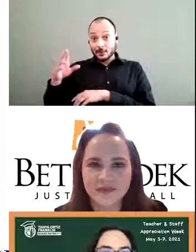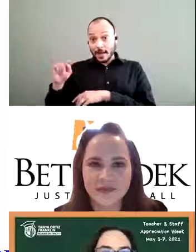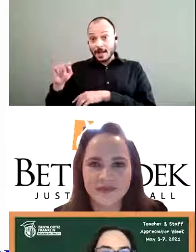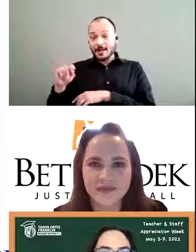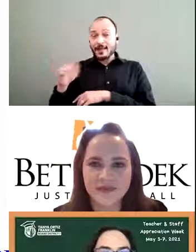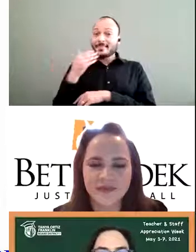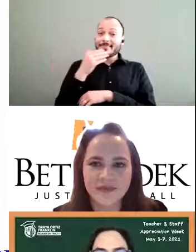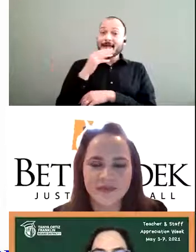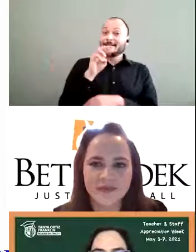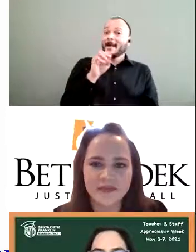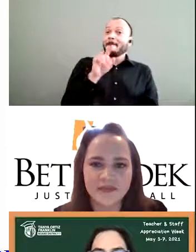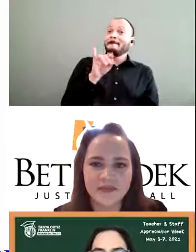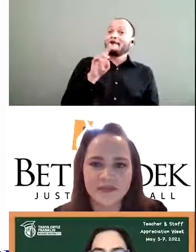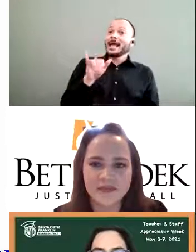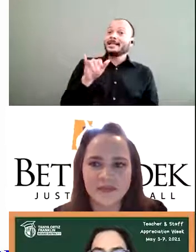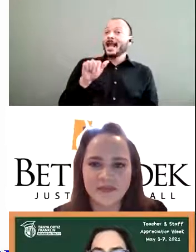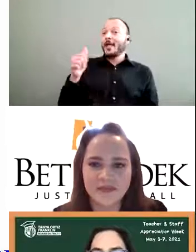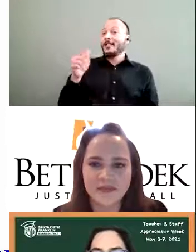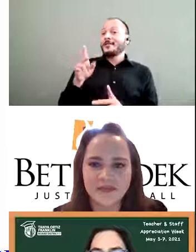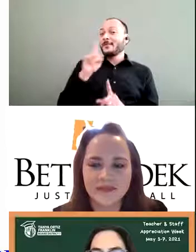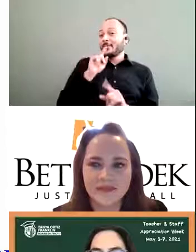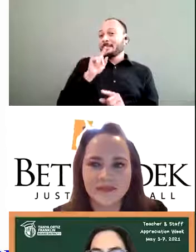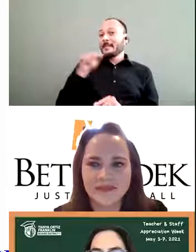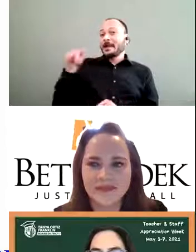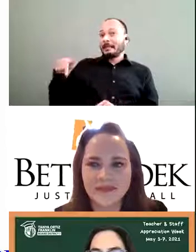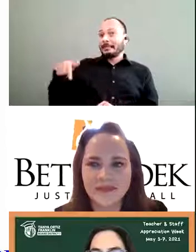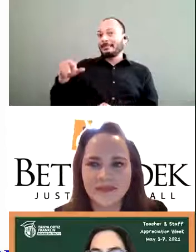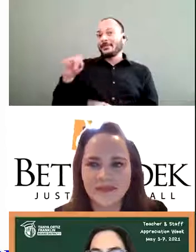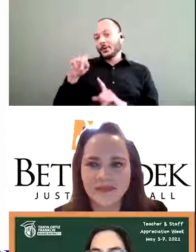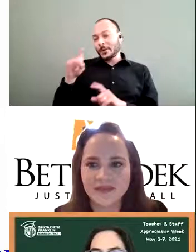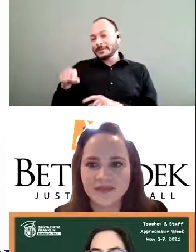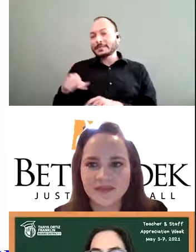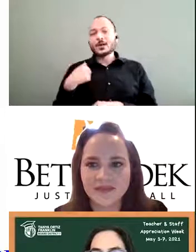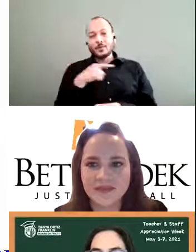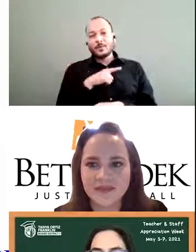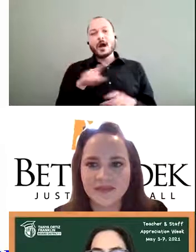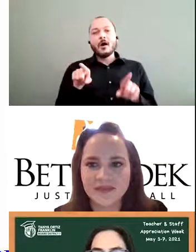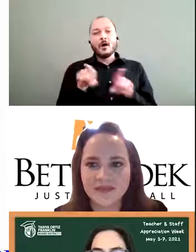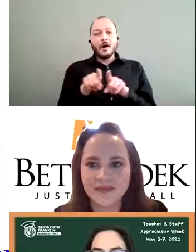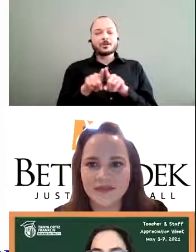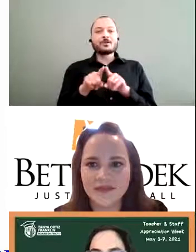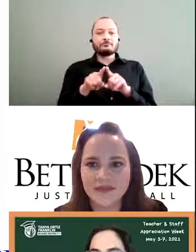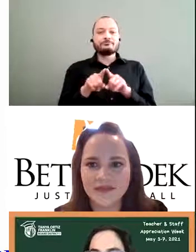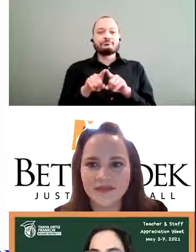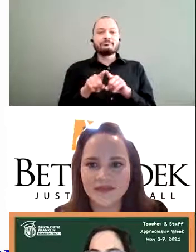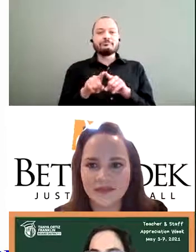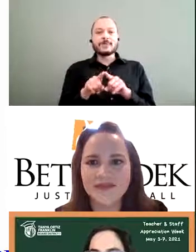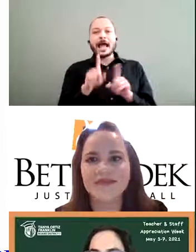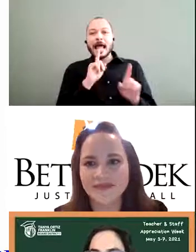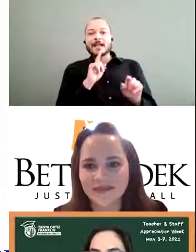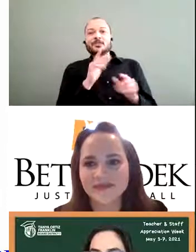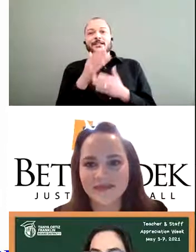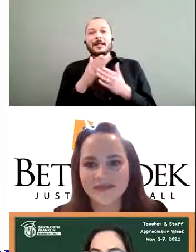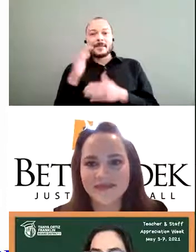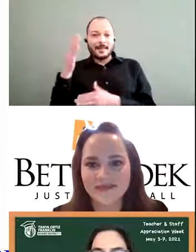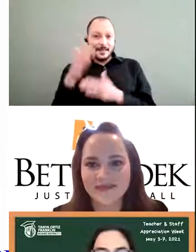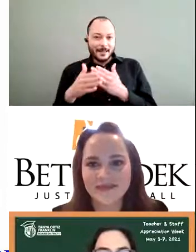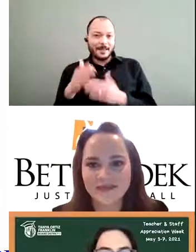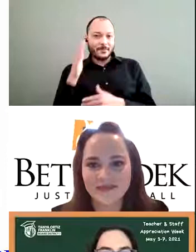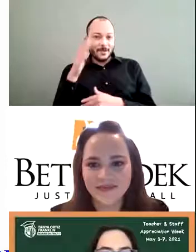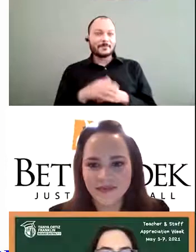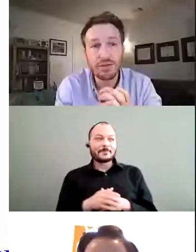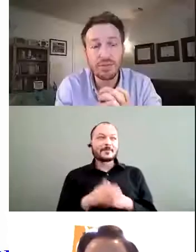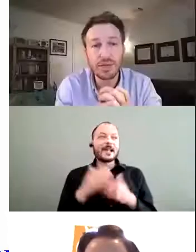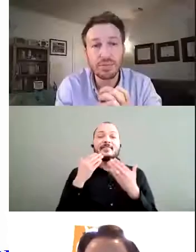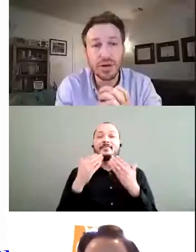and others, for responding to so many of them. And we will also get to some in our Q&A. So thank you. Next,